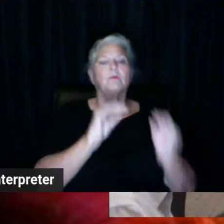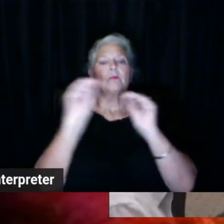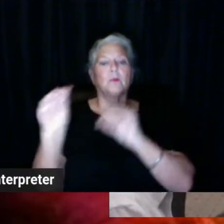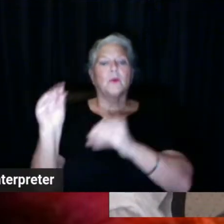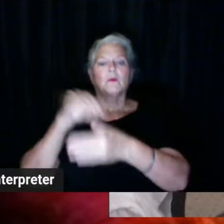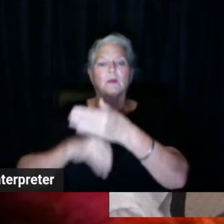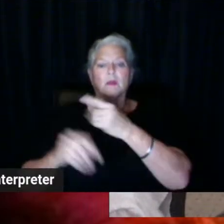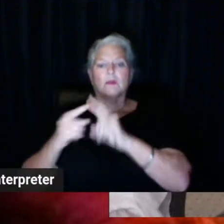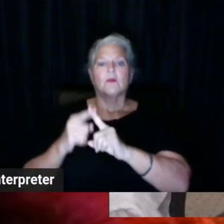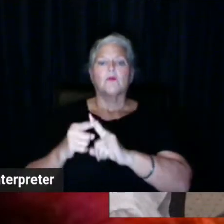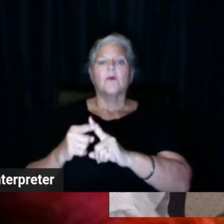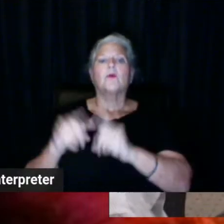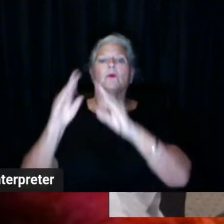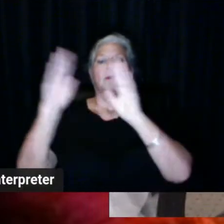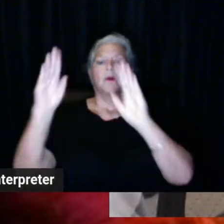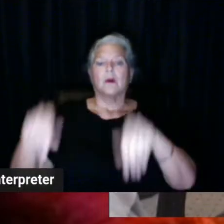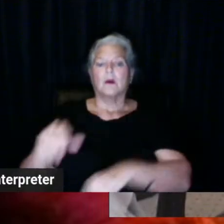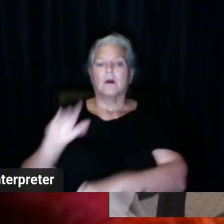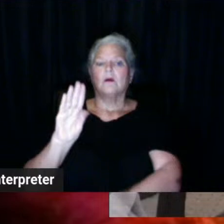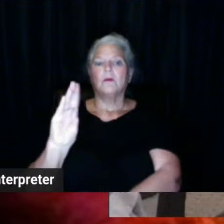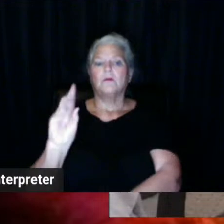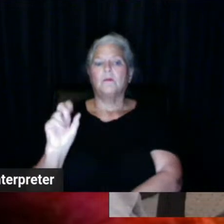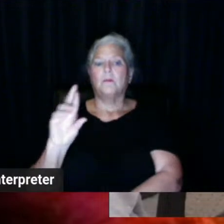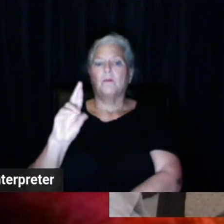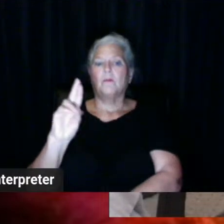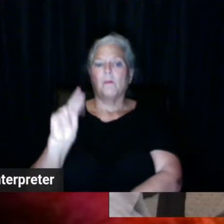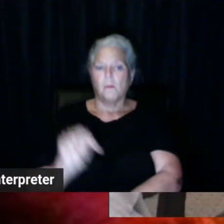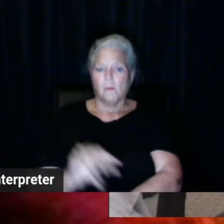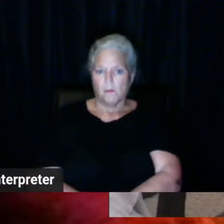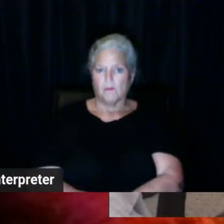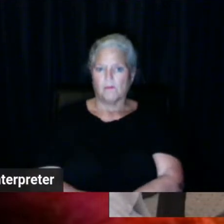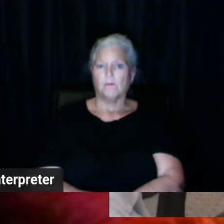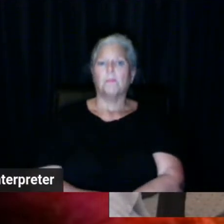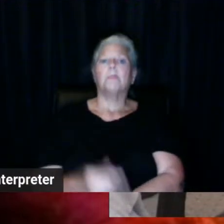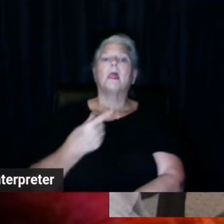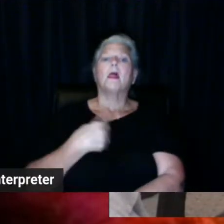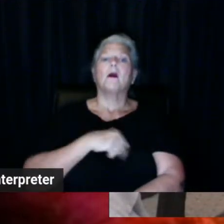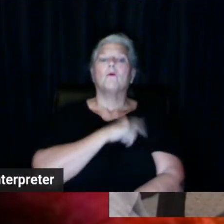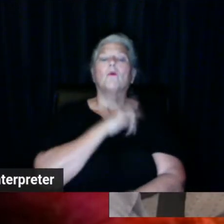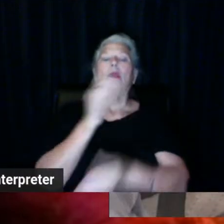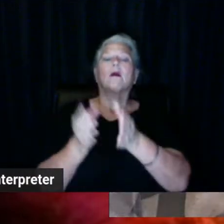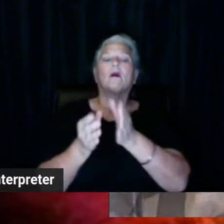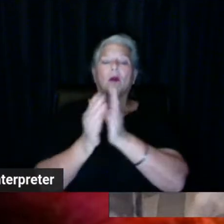free to the community, we're requesting a waiver of the entertainment permit fee.